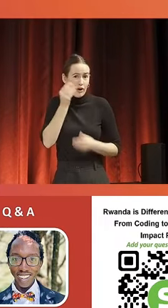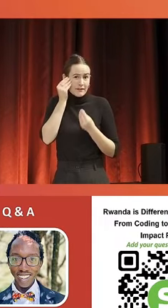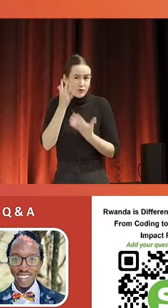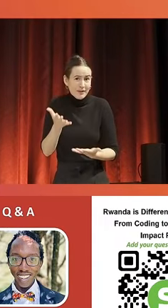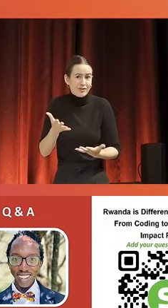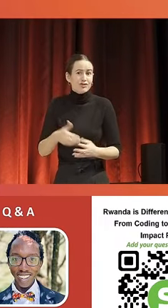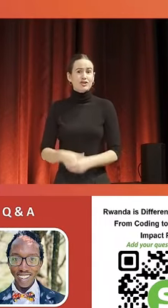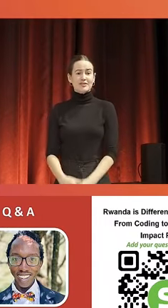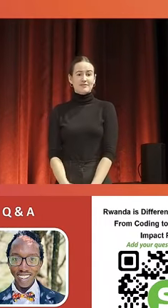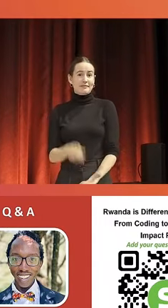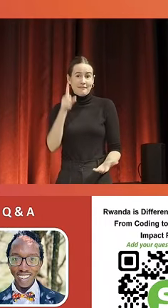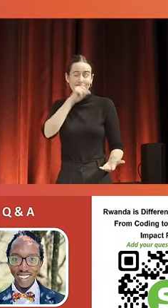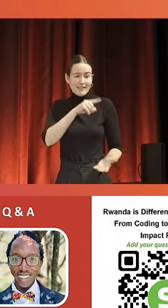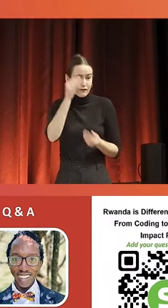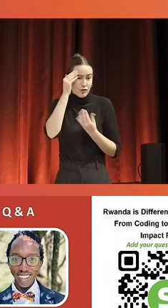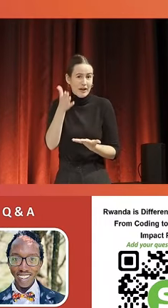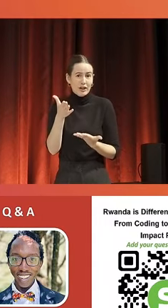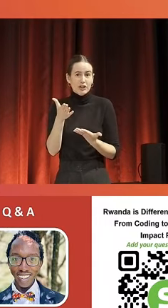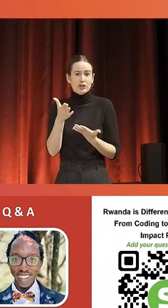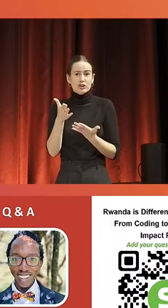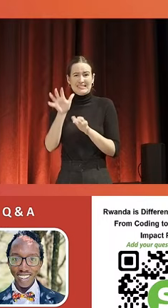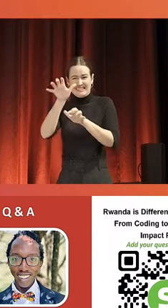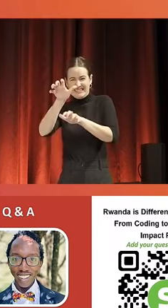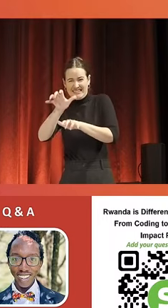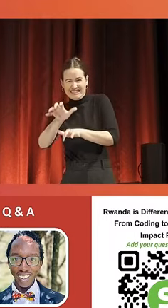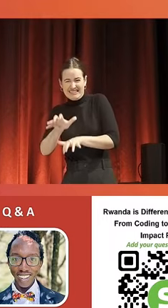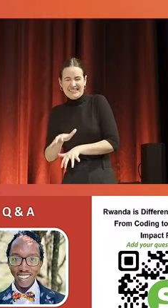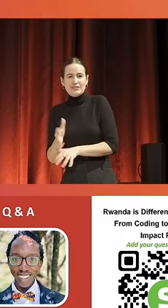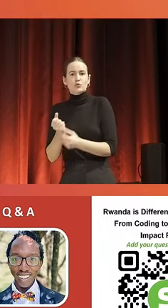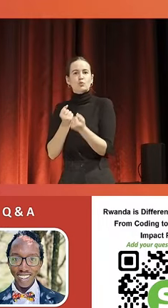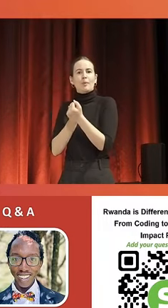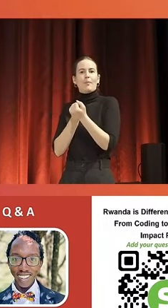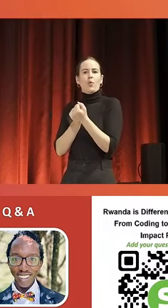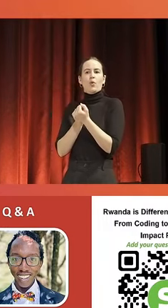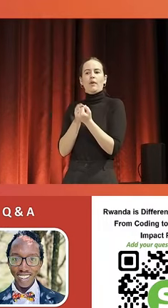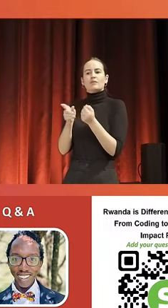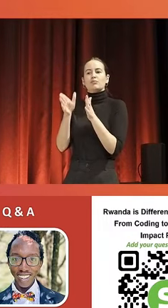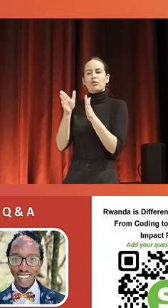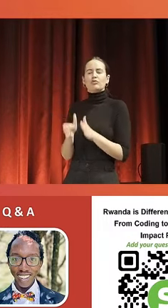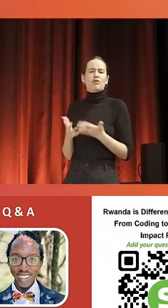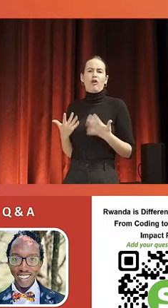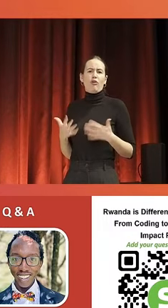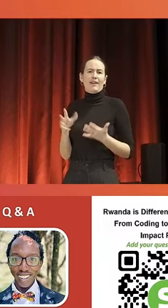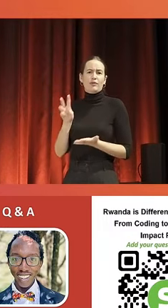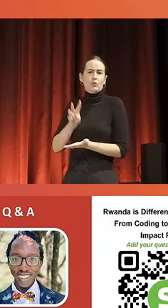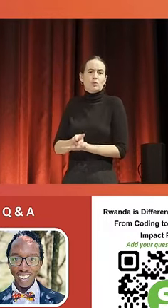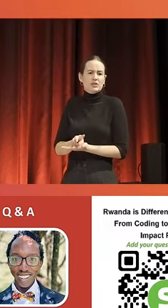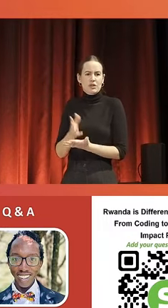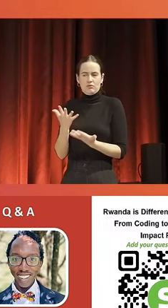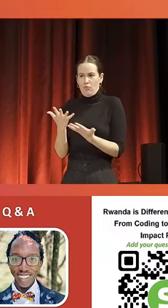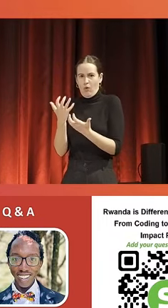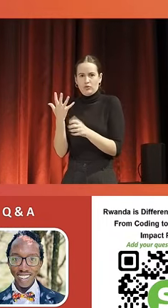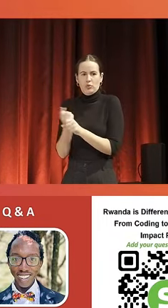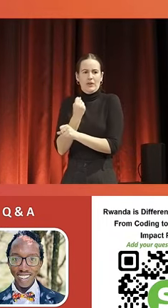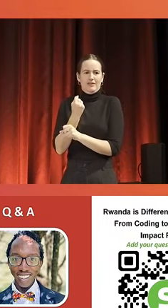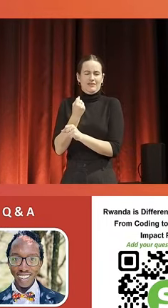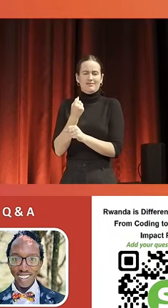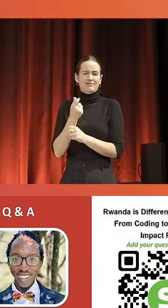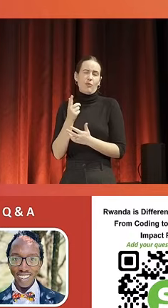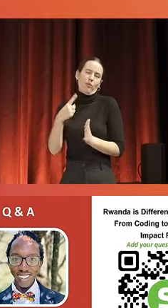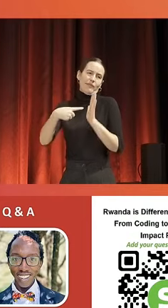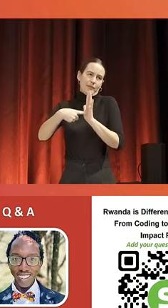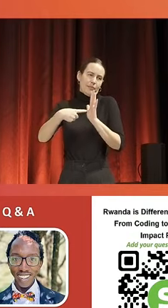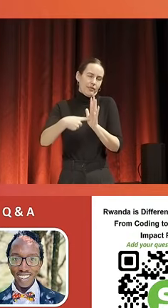coming there, trying to support losing candidates to win. So this is just one example, but there are